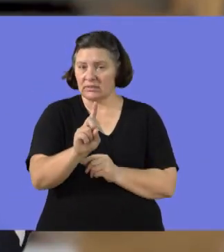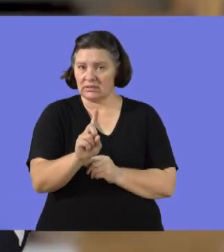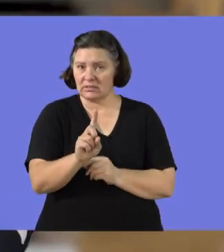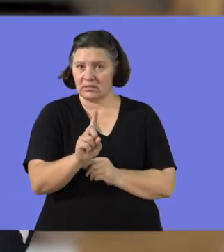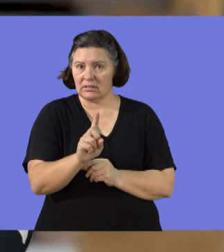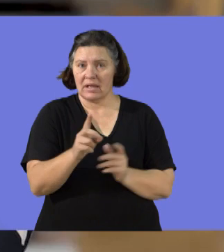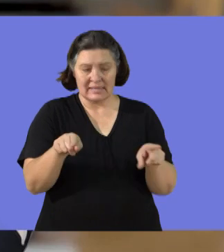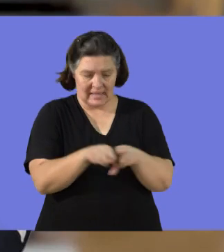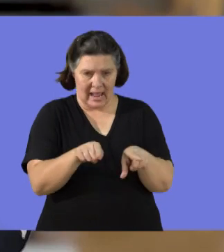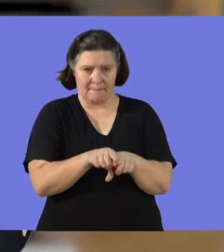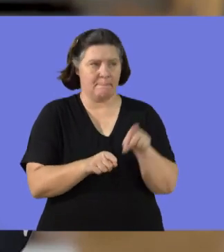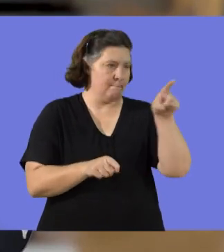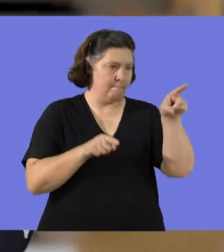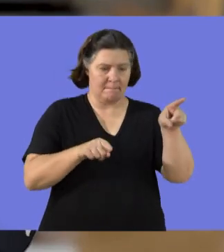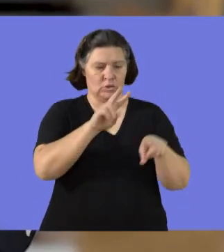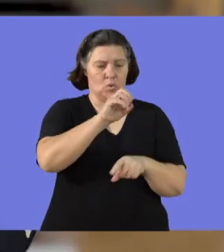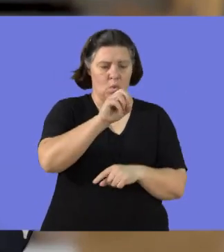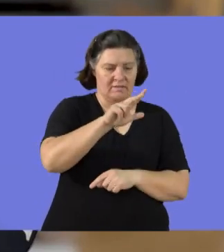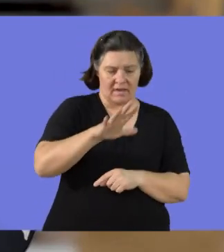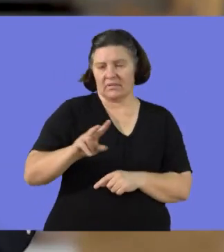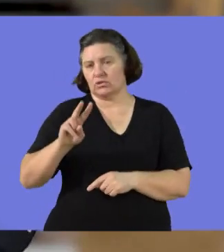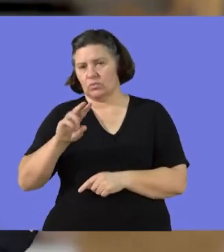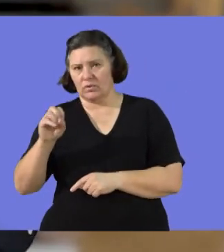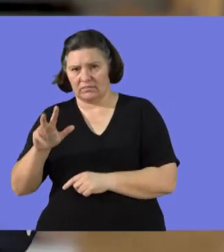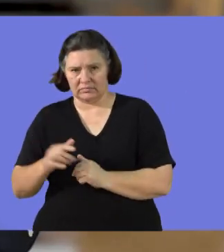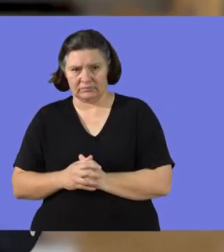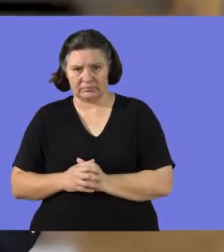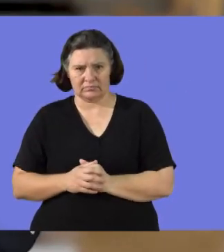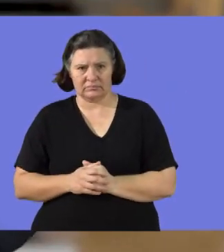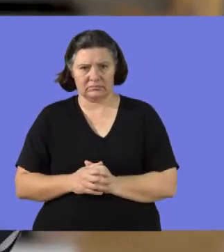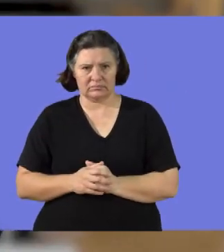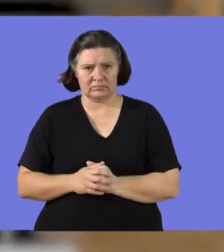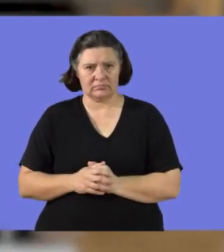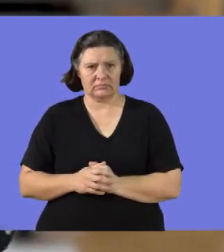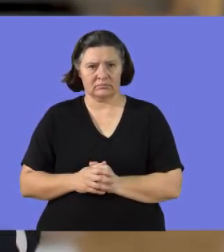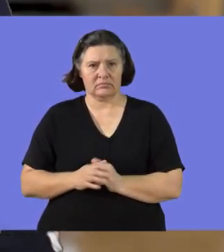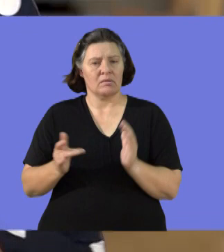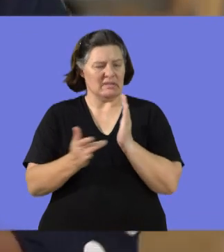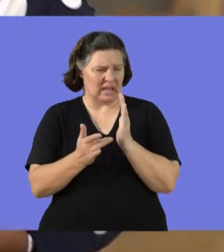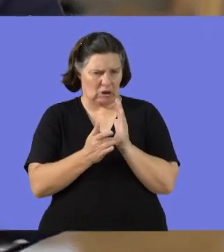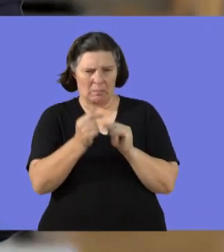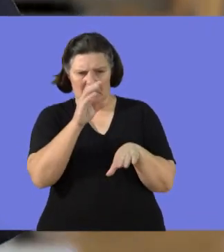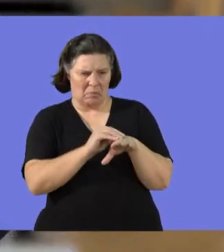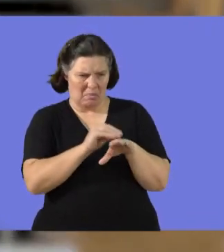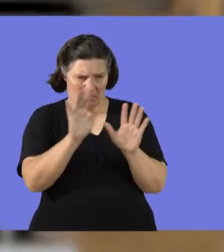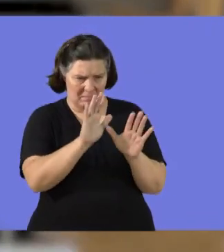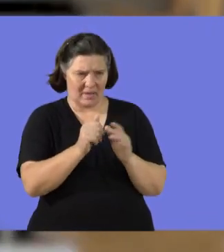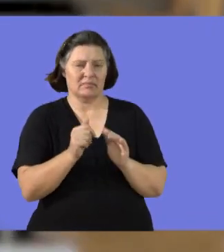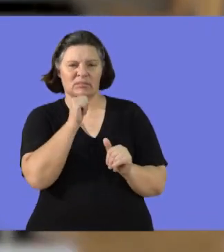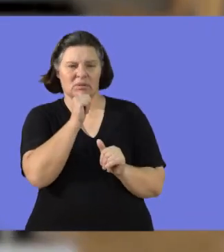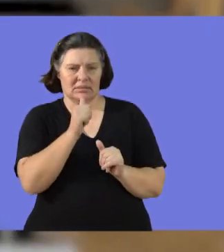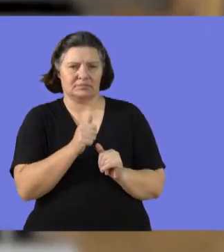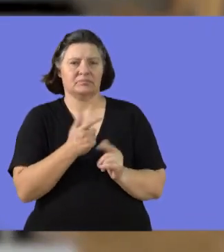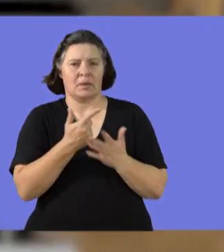the same. So I'm sorry, there's an issue with my technology here, but I think